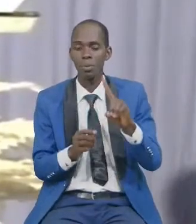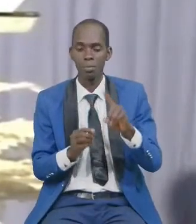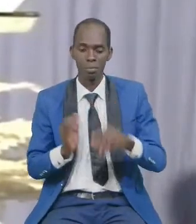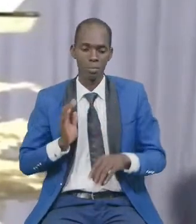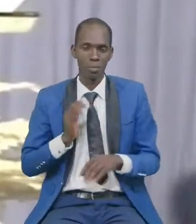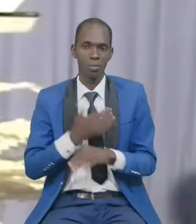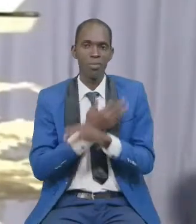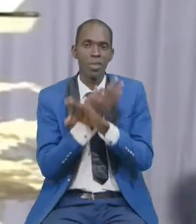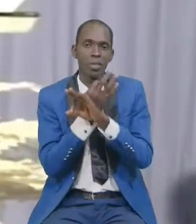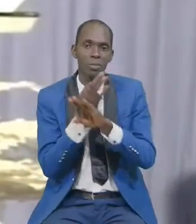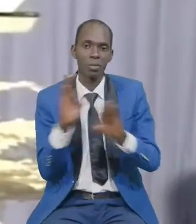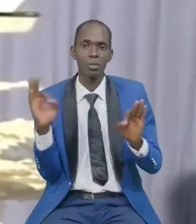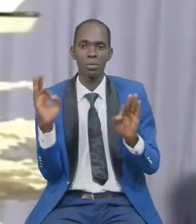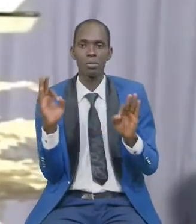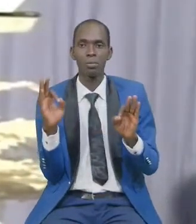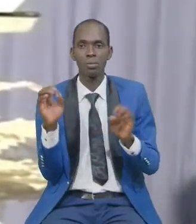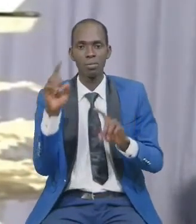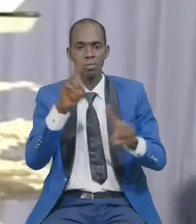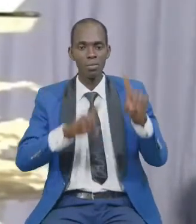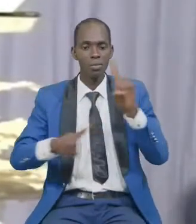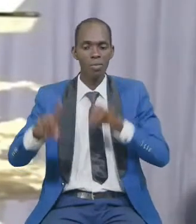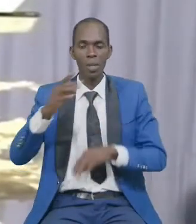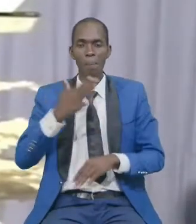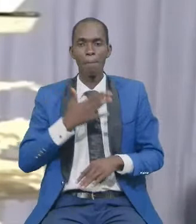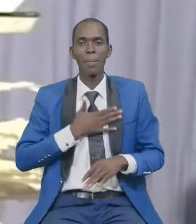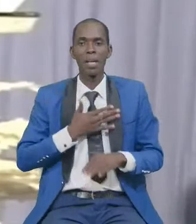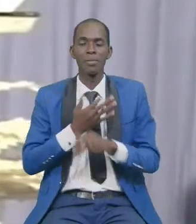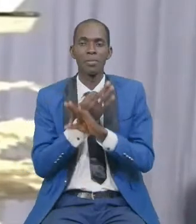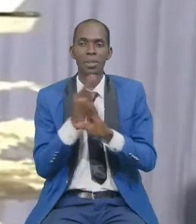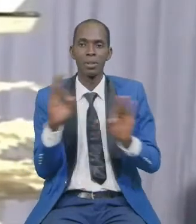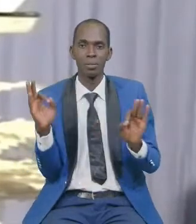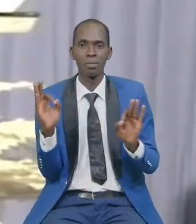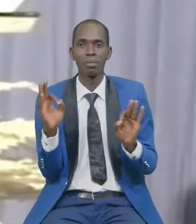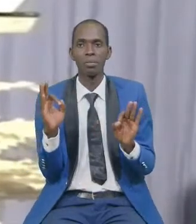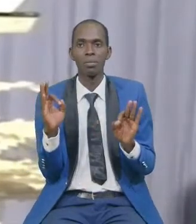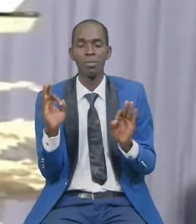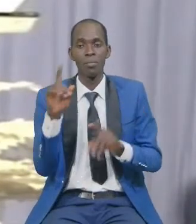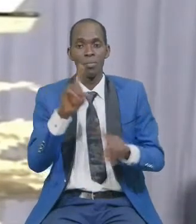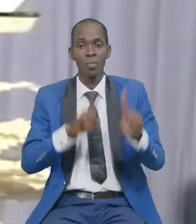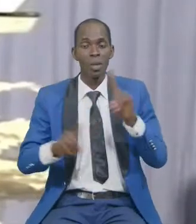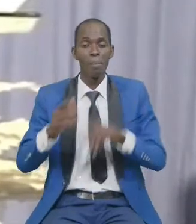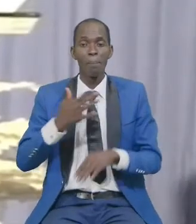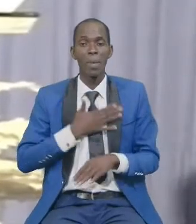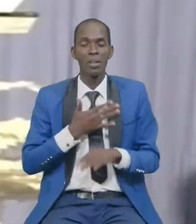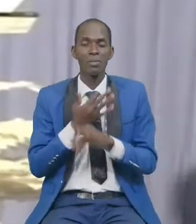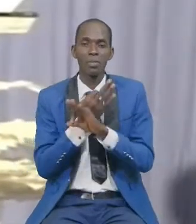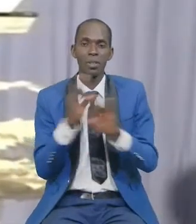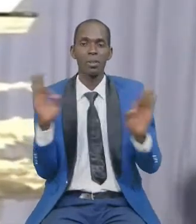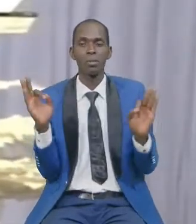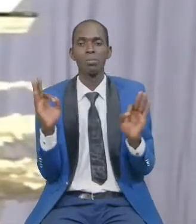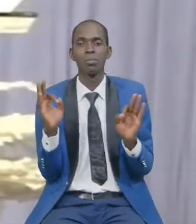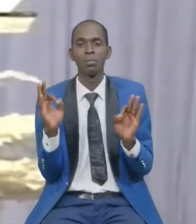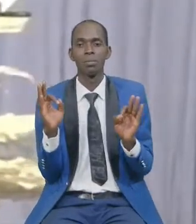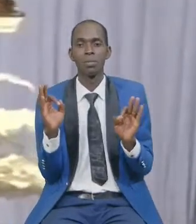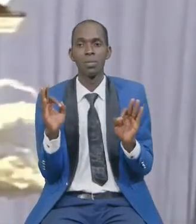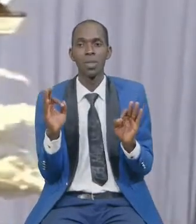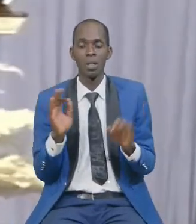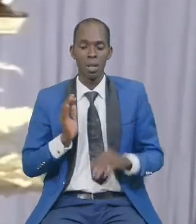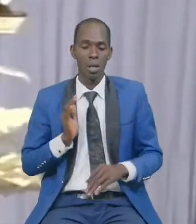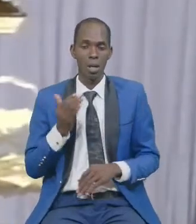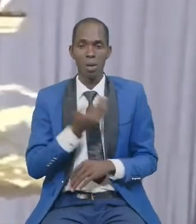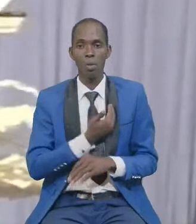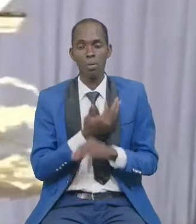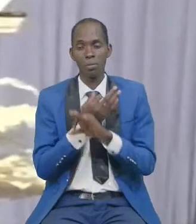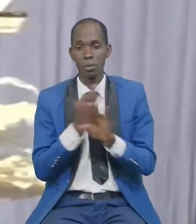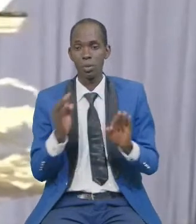freedom. Say, my freedom. Say that again. My freedom, our